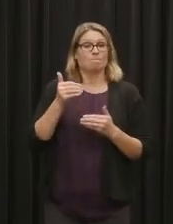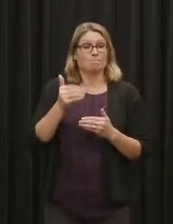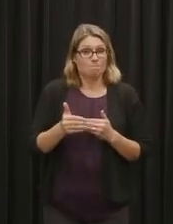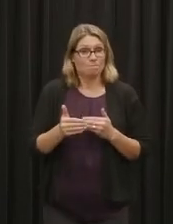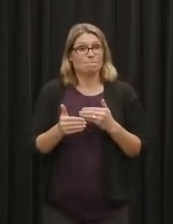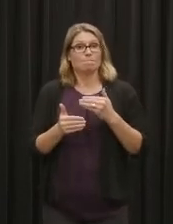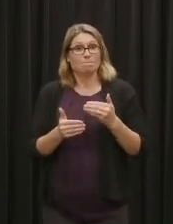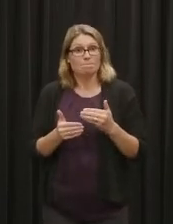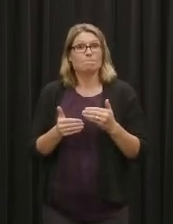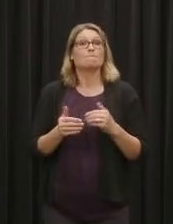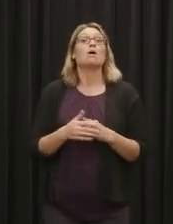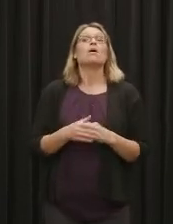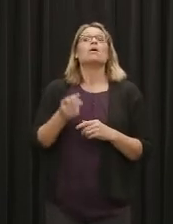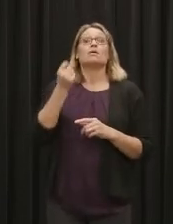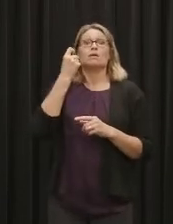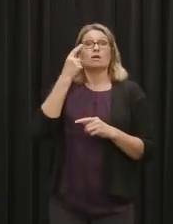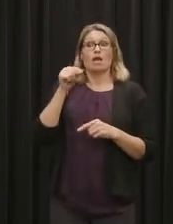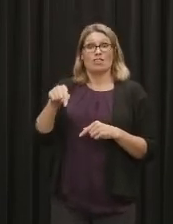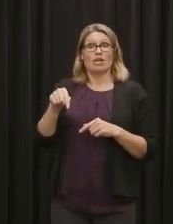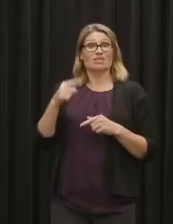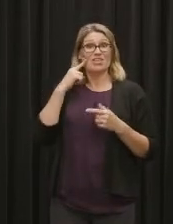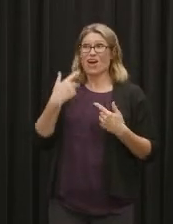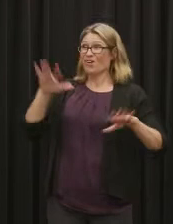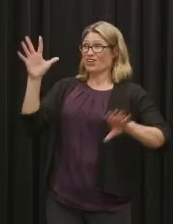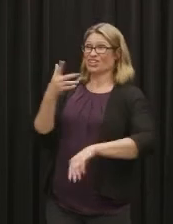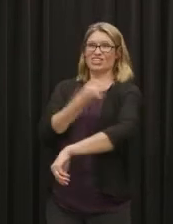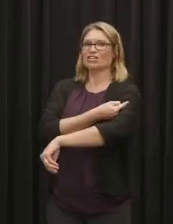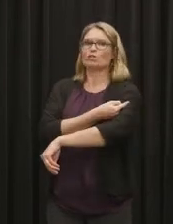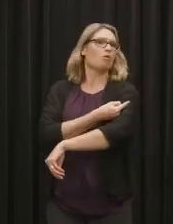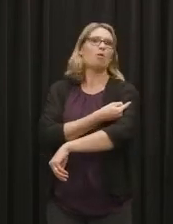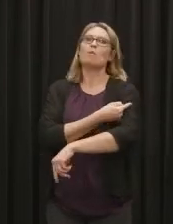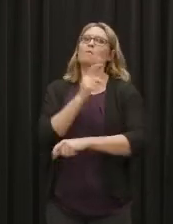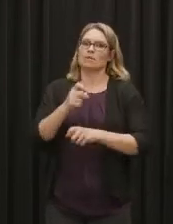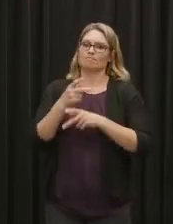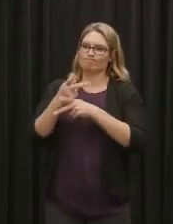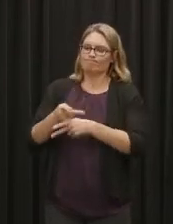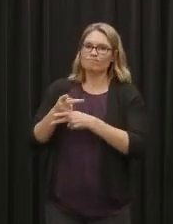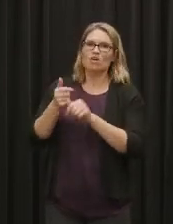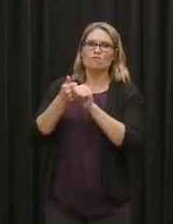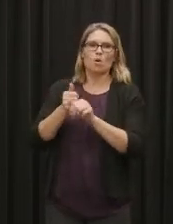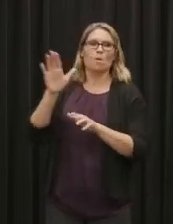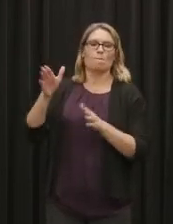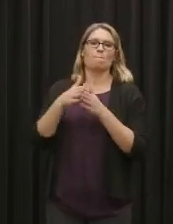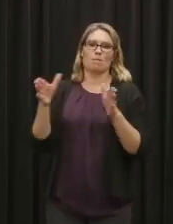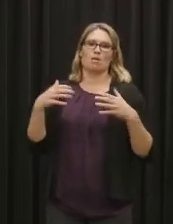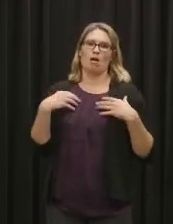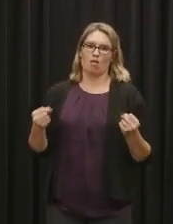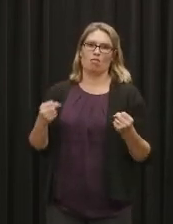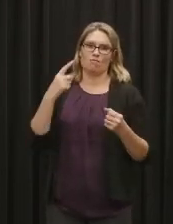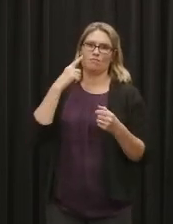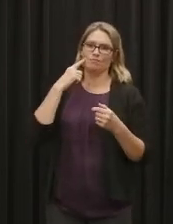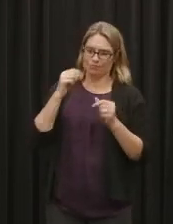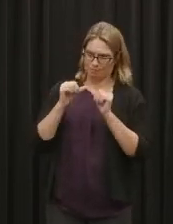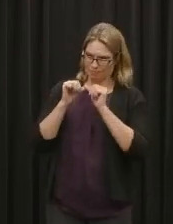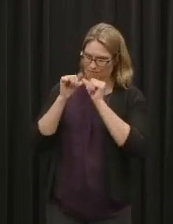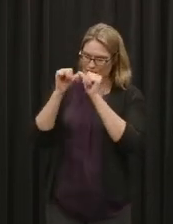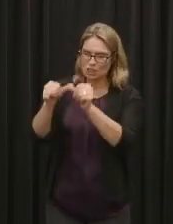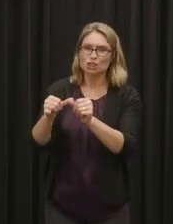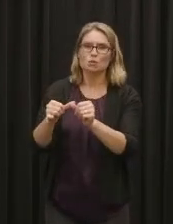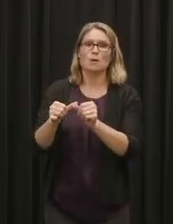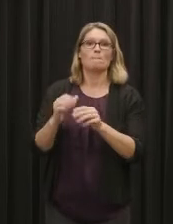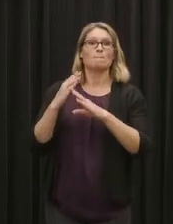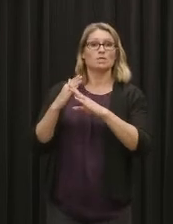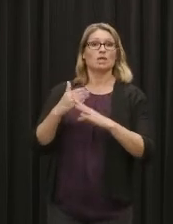we must remain vigilant. We need to follow public health measures to protect everyone's health